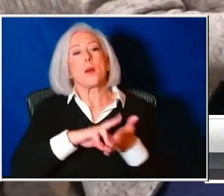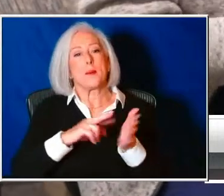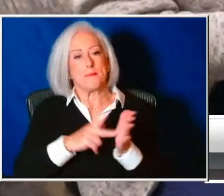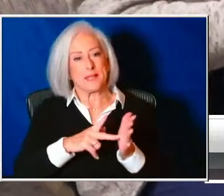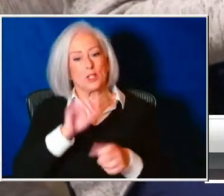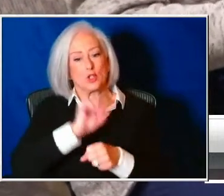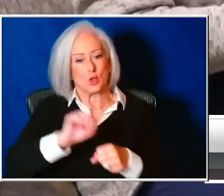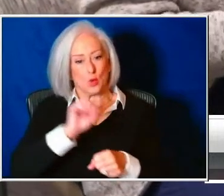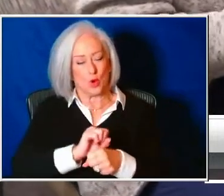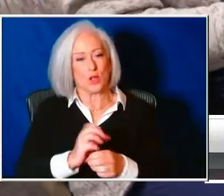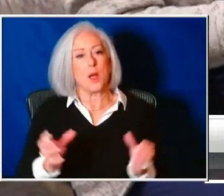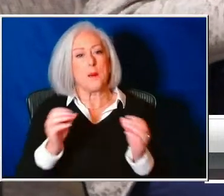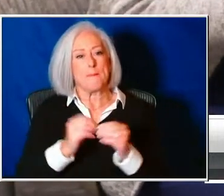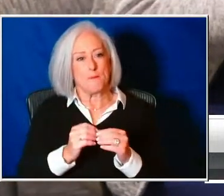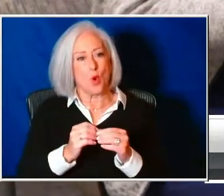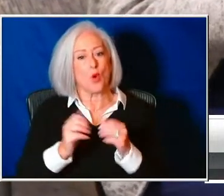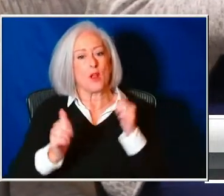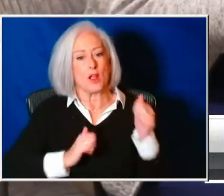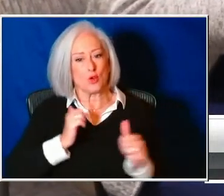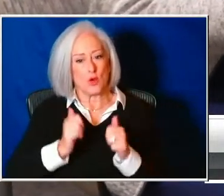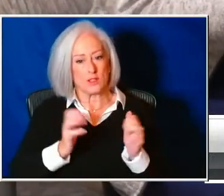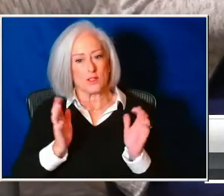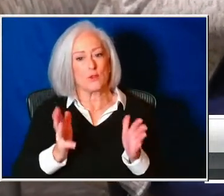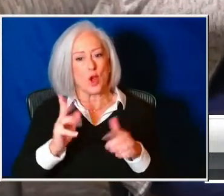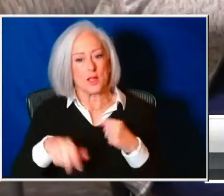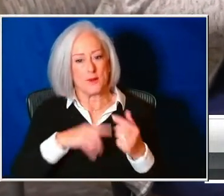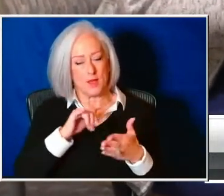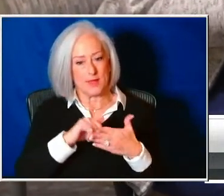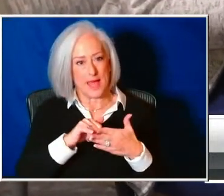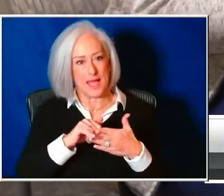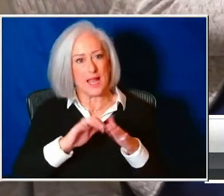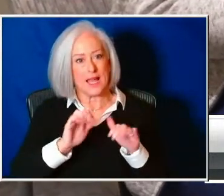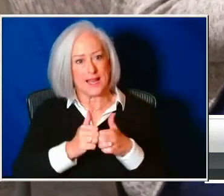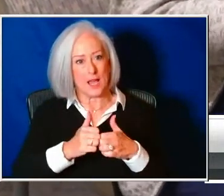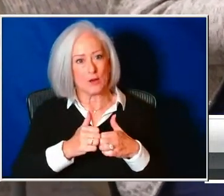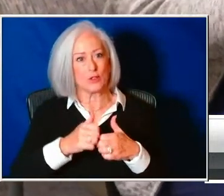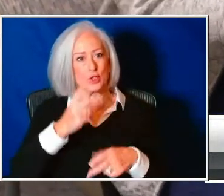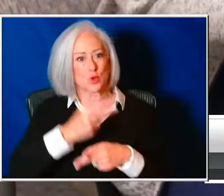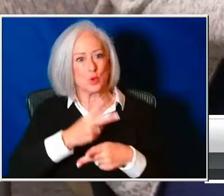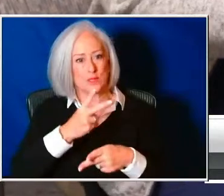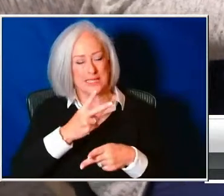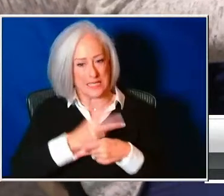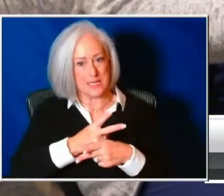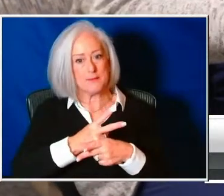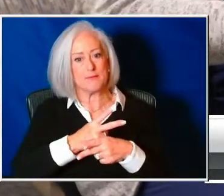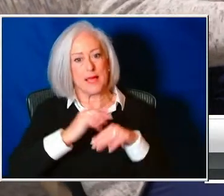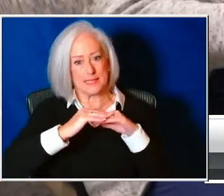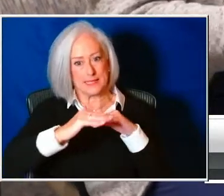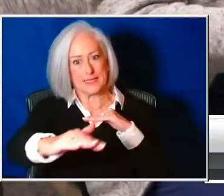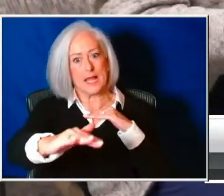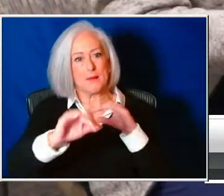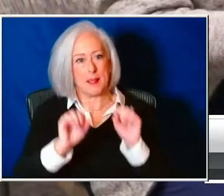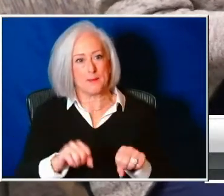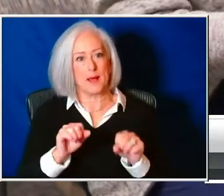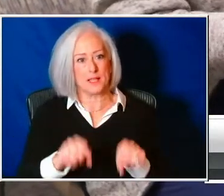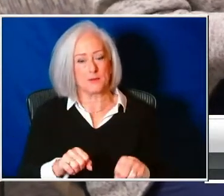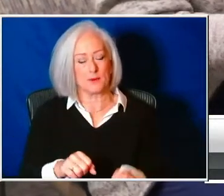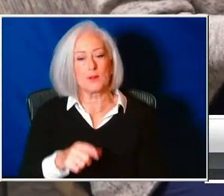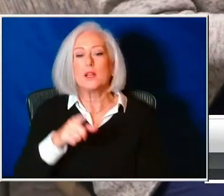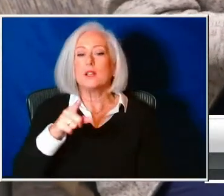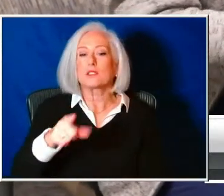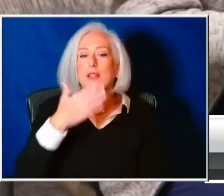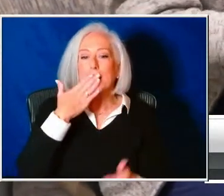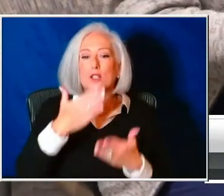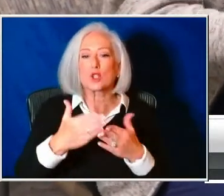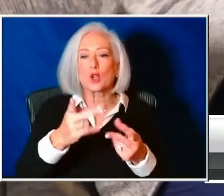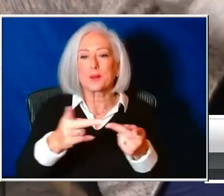more about those things too coming up on how to keep it as stable as possible. So this is a great and ideal place to start, is